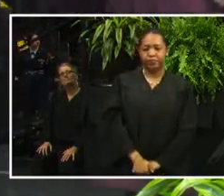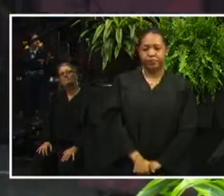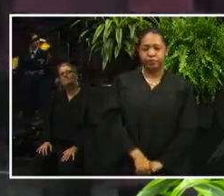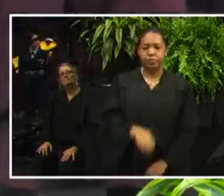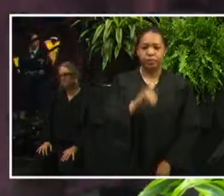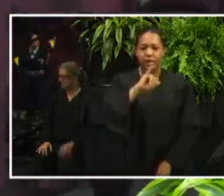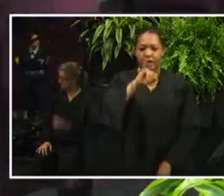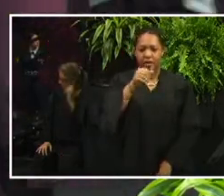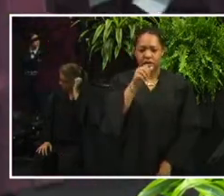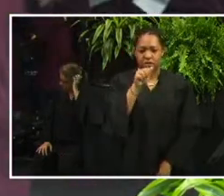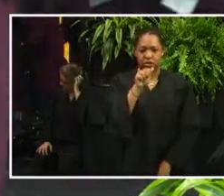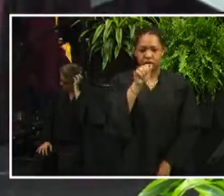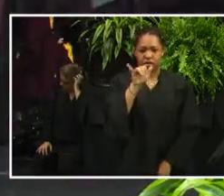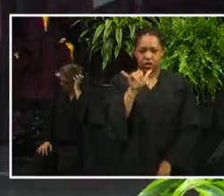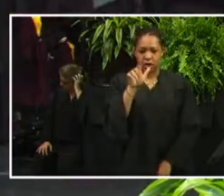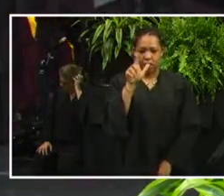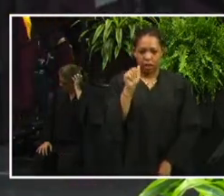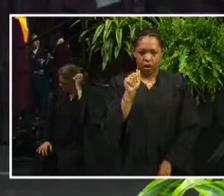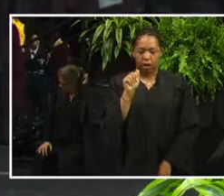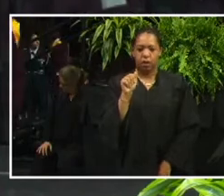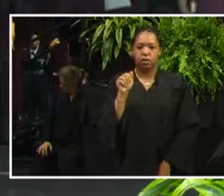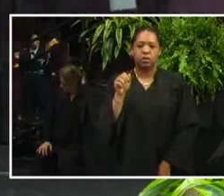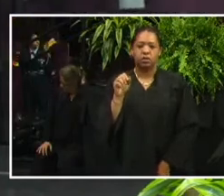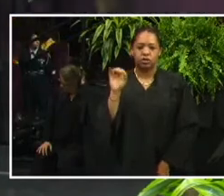Jayla Margaret Phoenicia Jones.